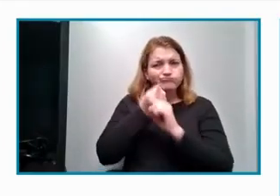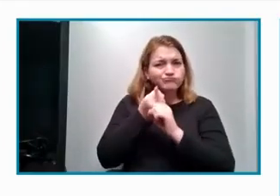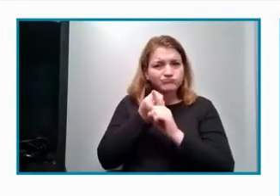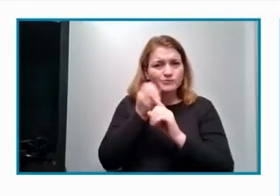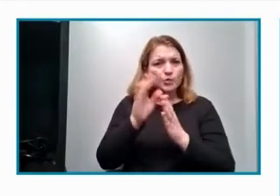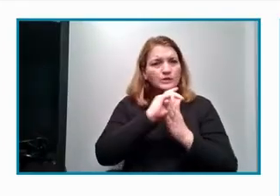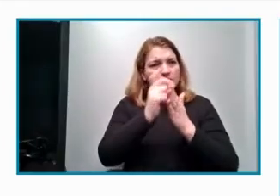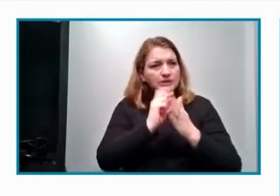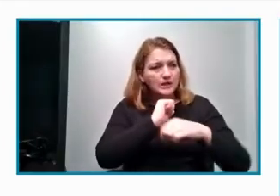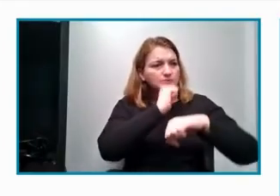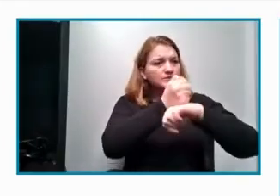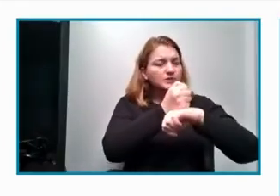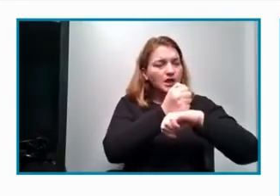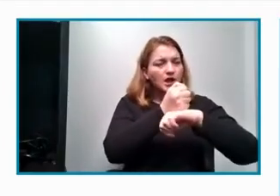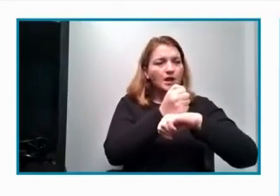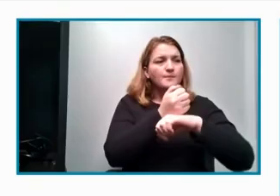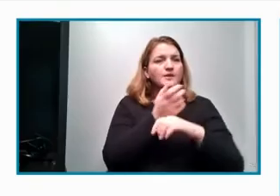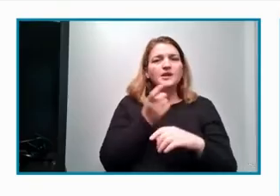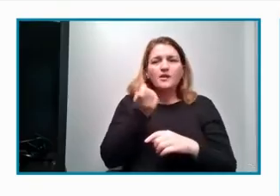of participant needs?